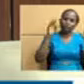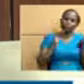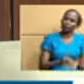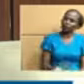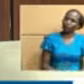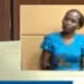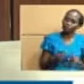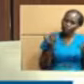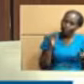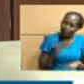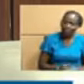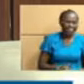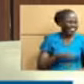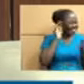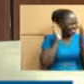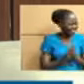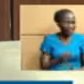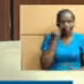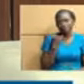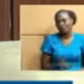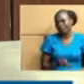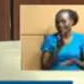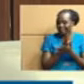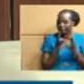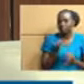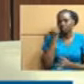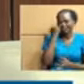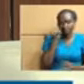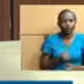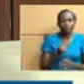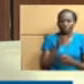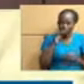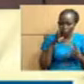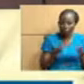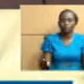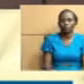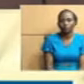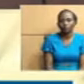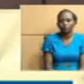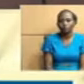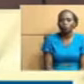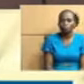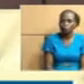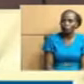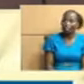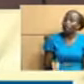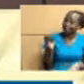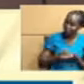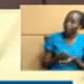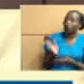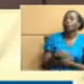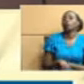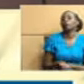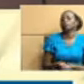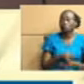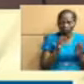And this time, very devastating. So something is seriously lacking on us. And you can predict that they will come back another time? They will, because they continue to come.